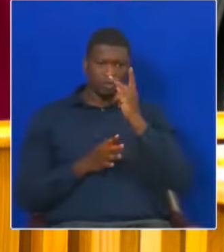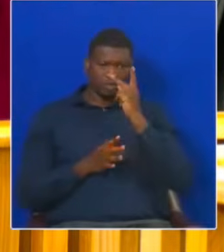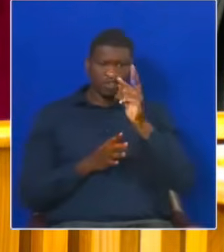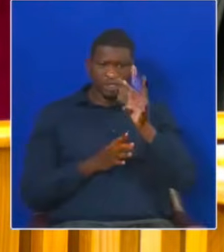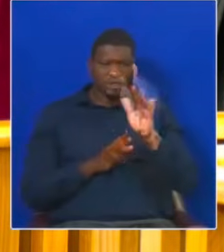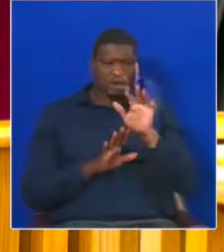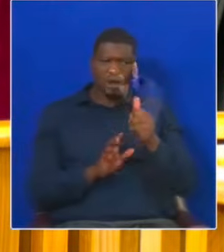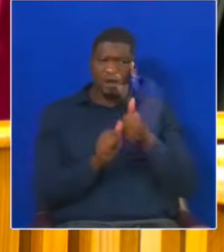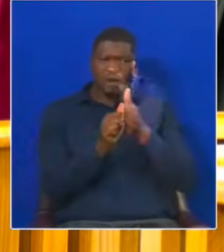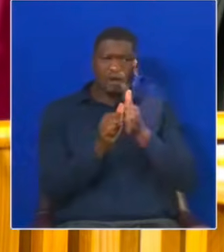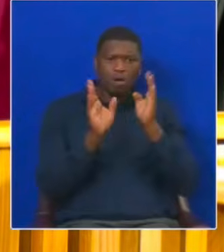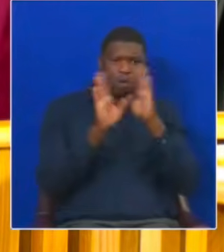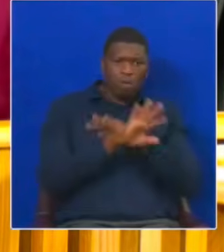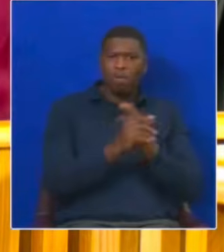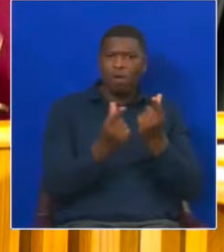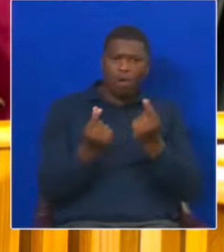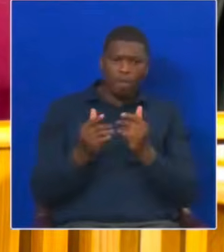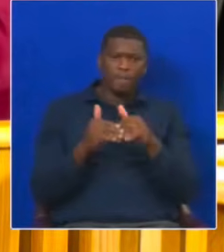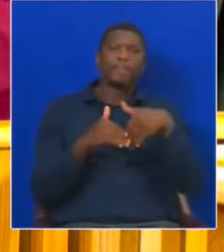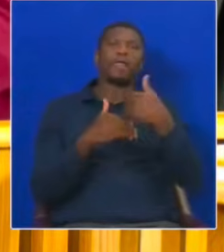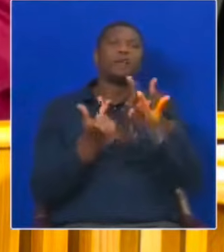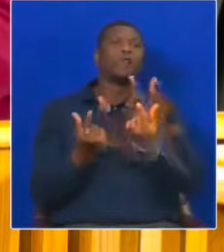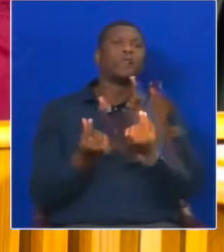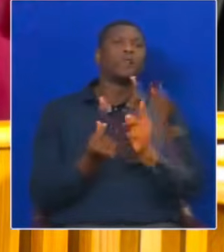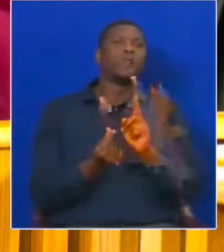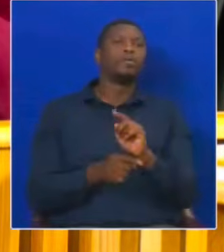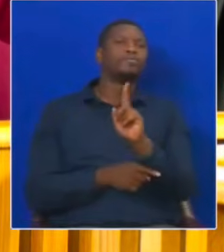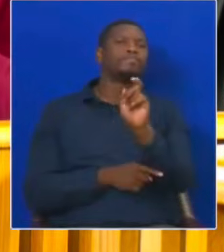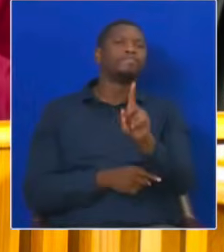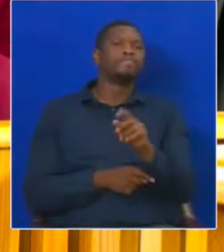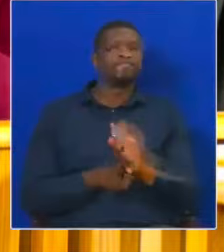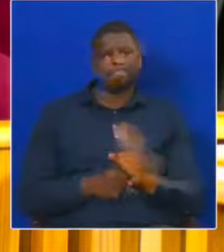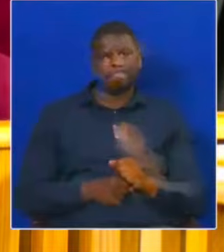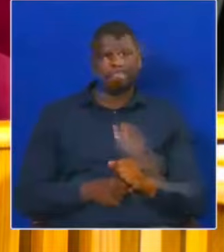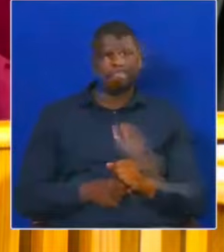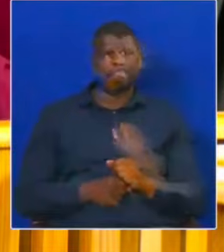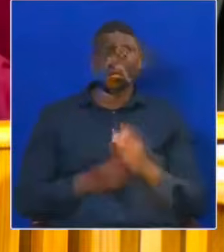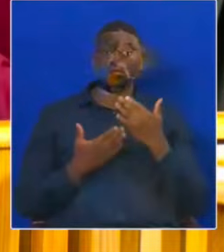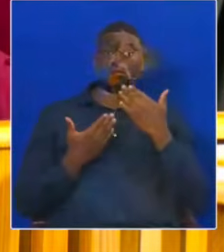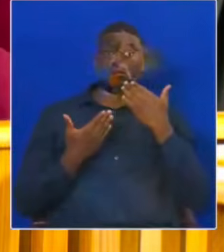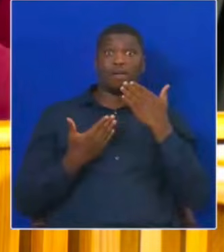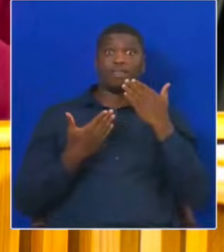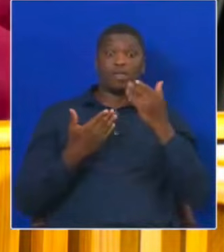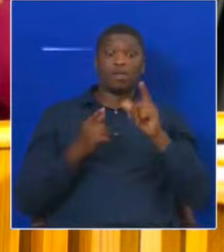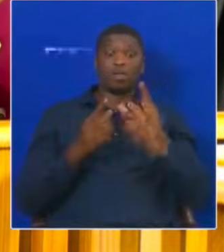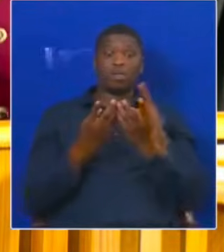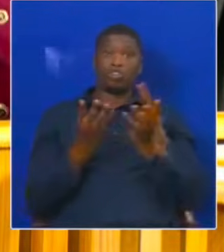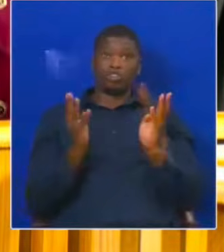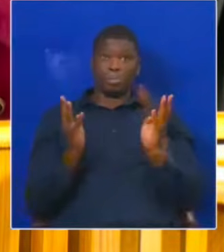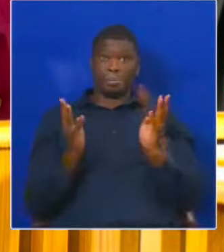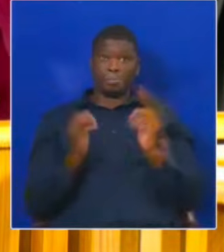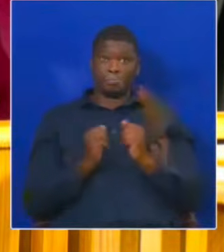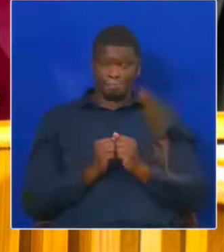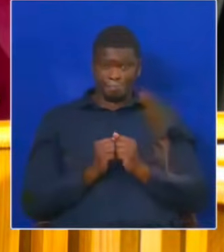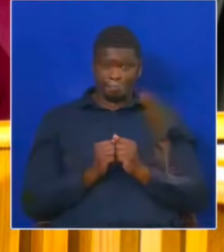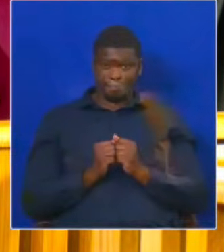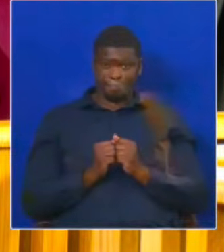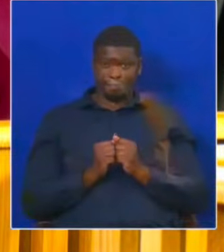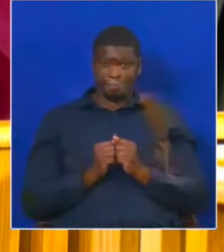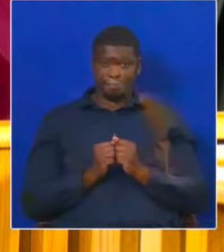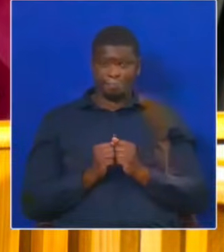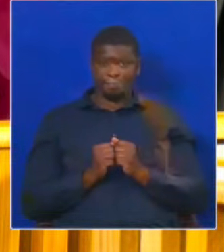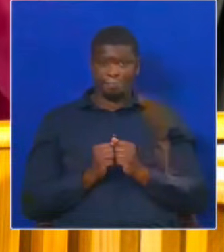Thank you, Commissioners. After we have completed, or the DFO had